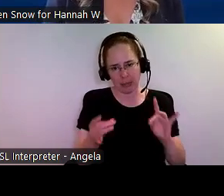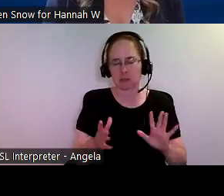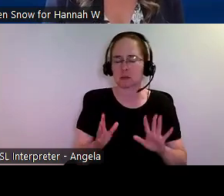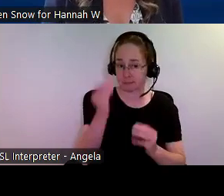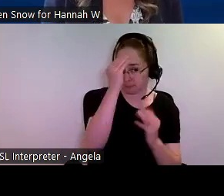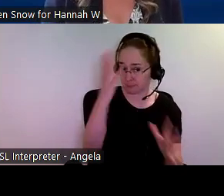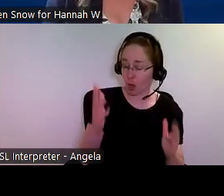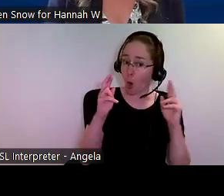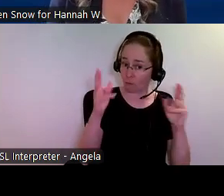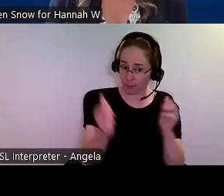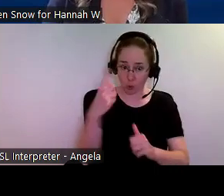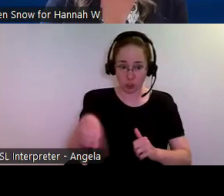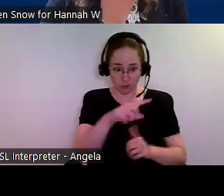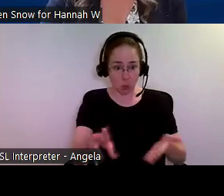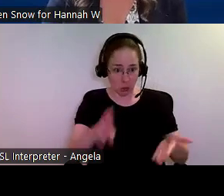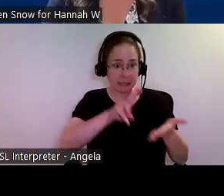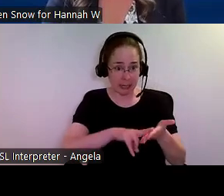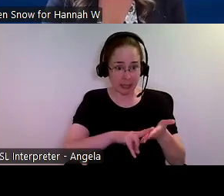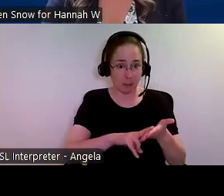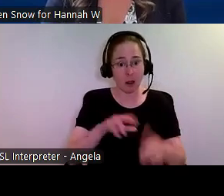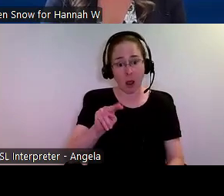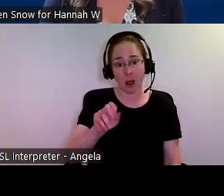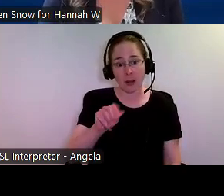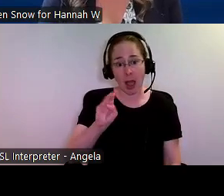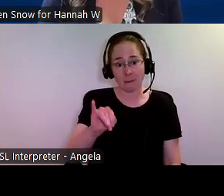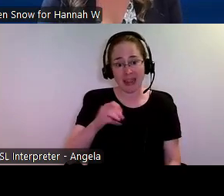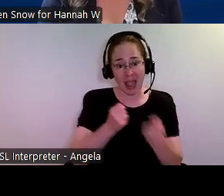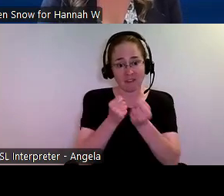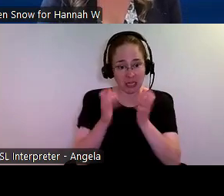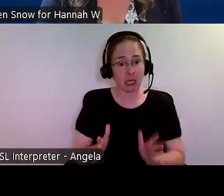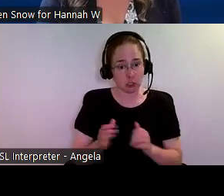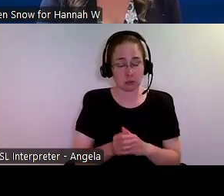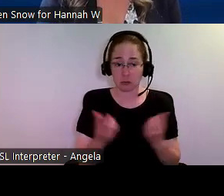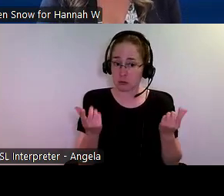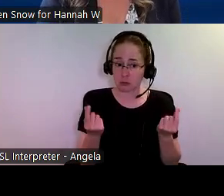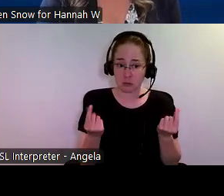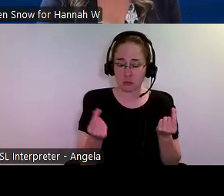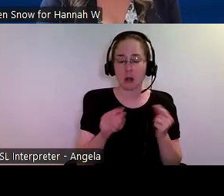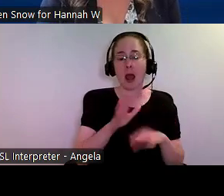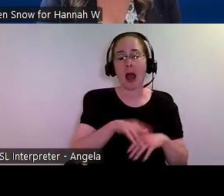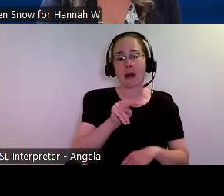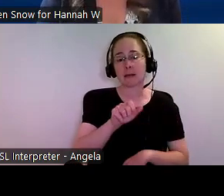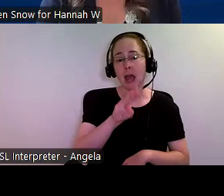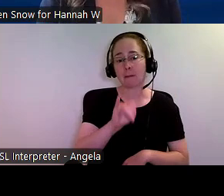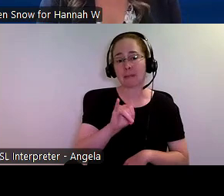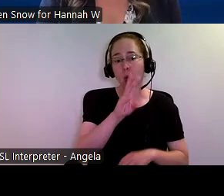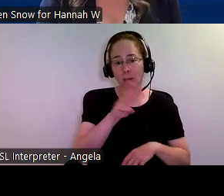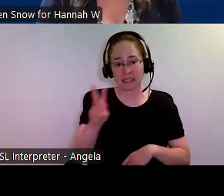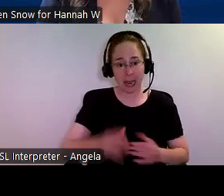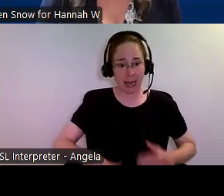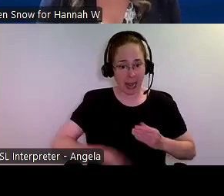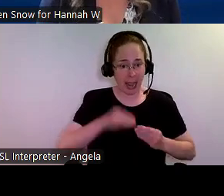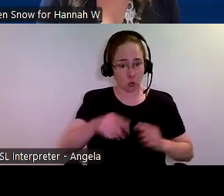on this call are signed up to be a NAMI advocate. You can do that, go to our NAMI website, add your